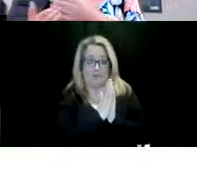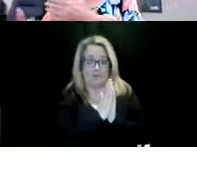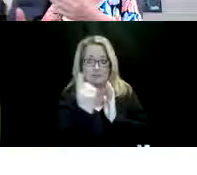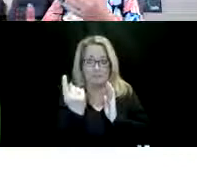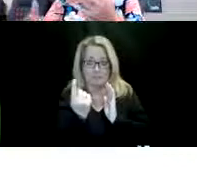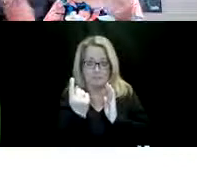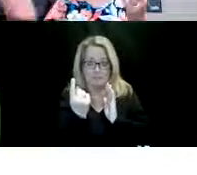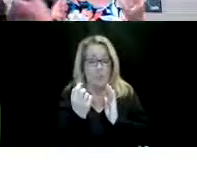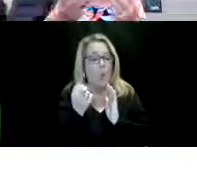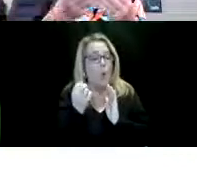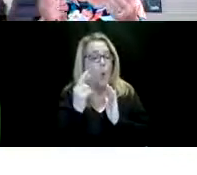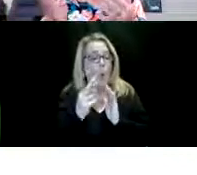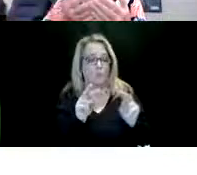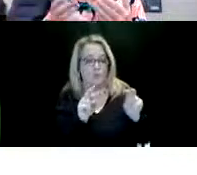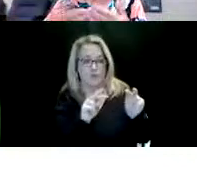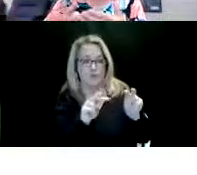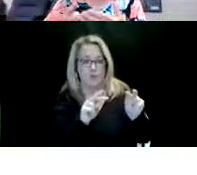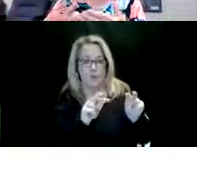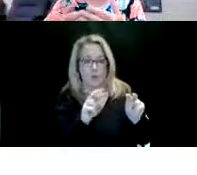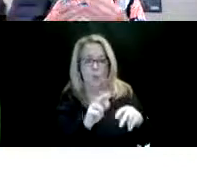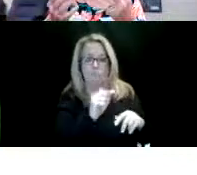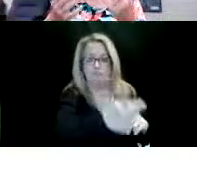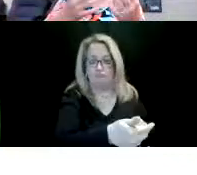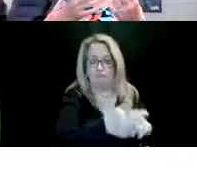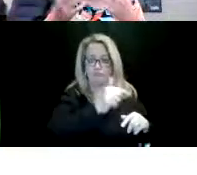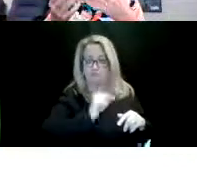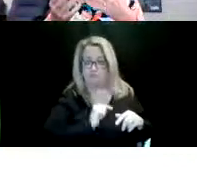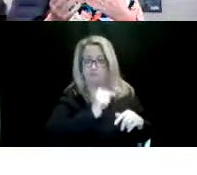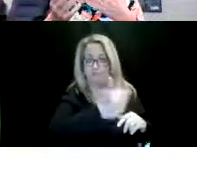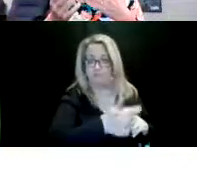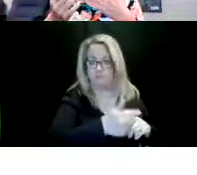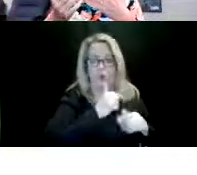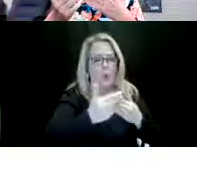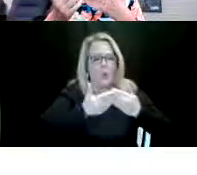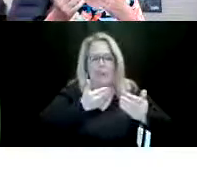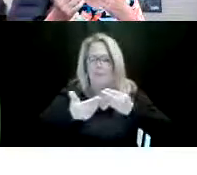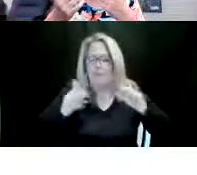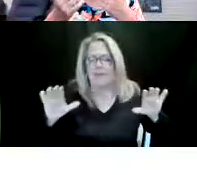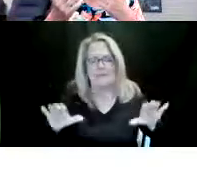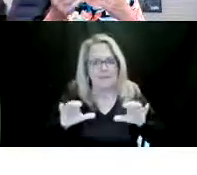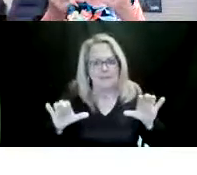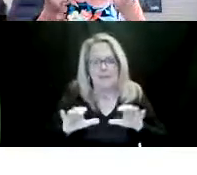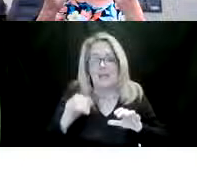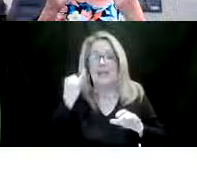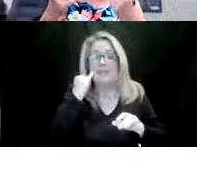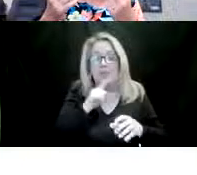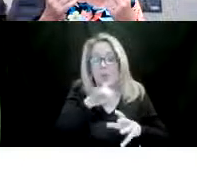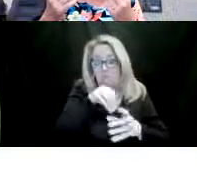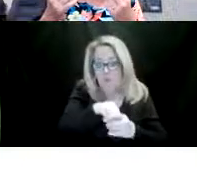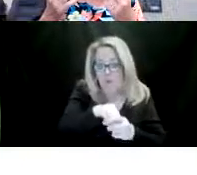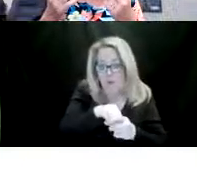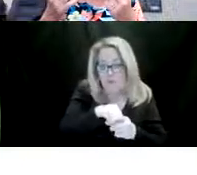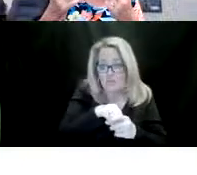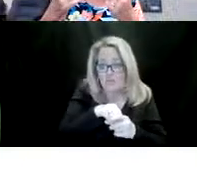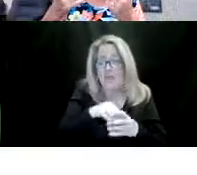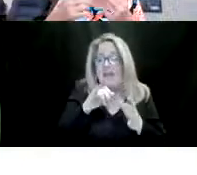you are watching or you're doing some turn taking with the child or whatever the activity is, if you are somewhat involved and it is an activity